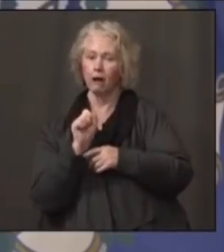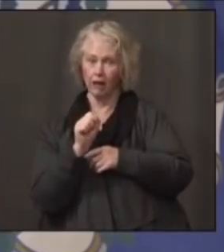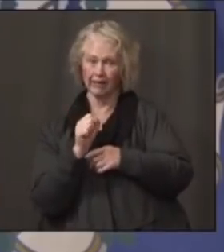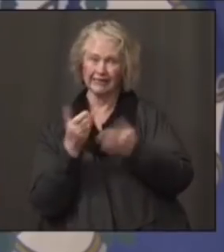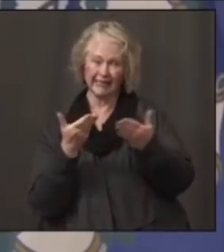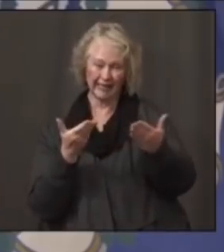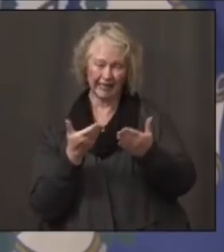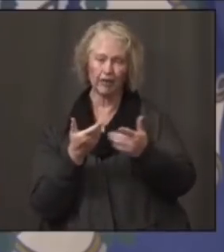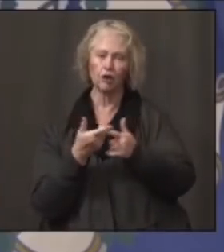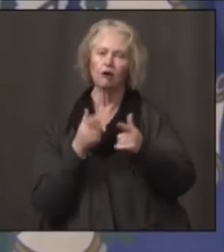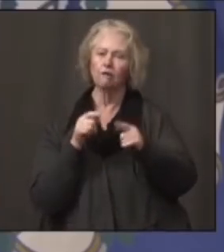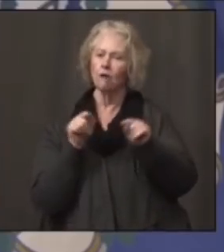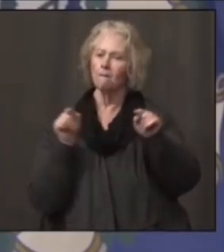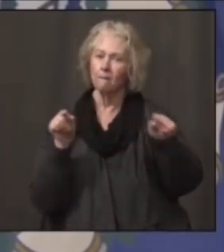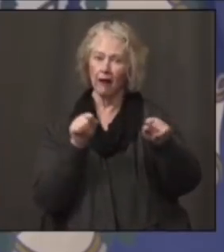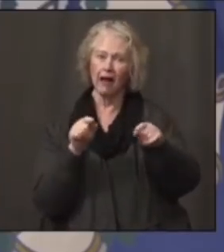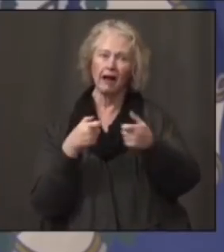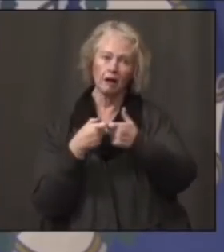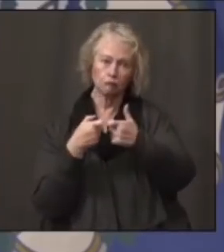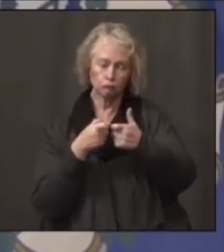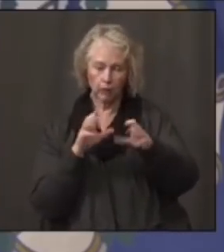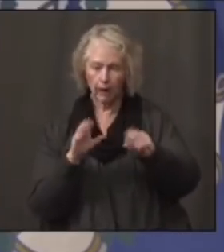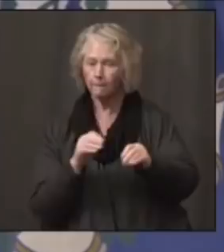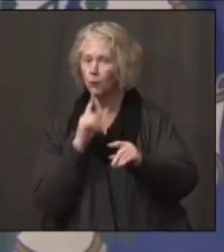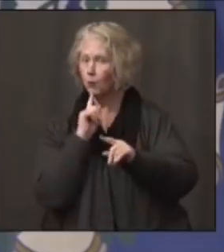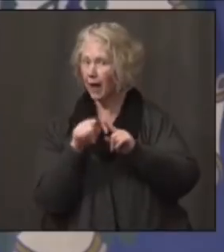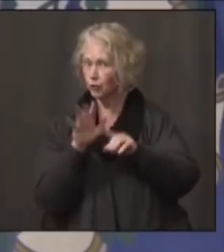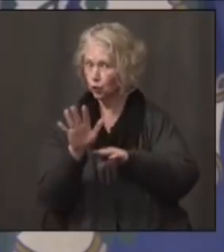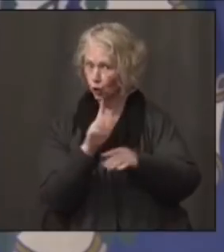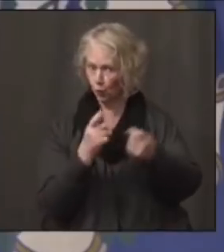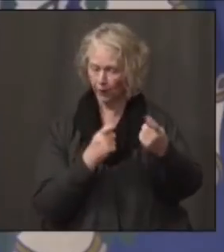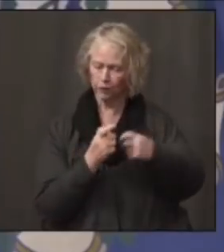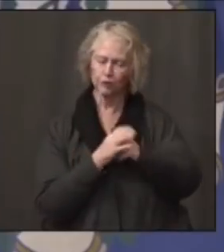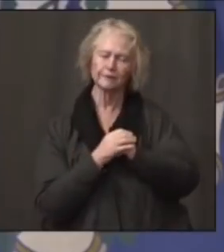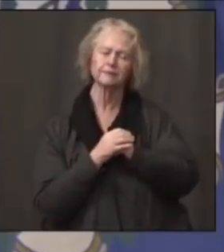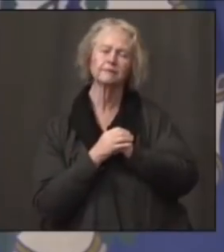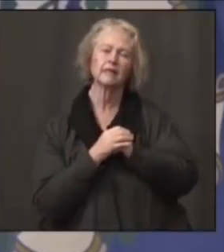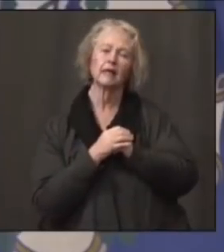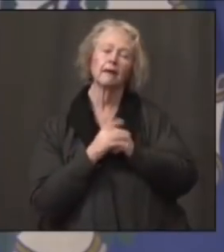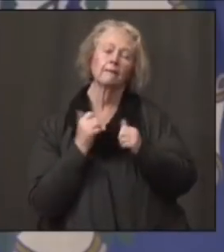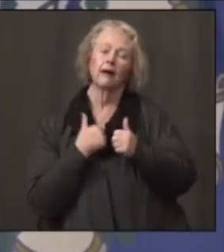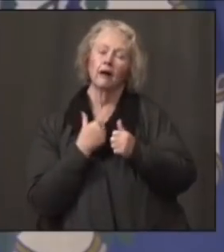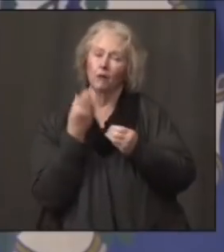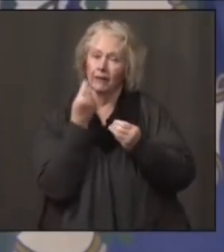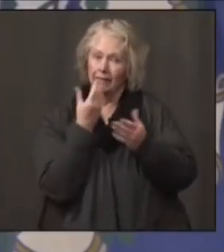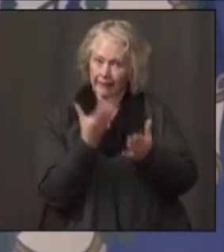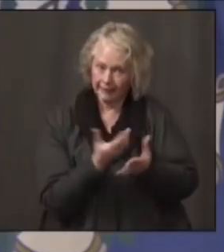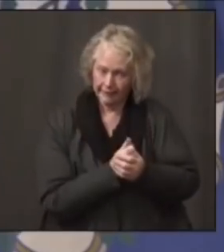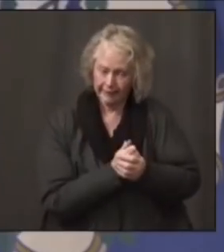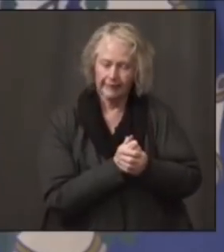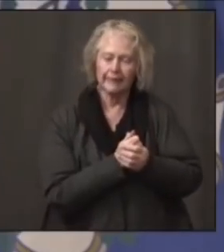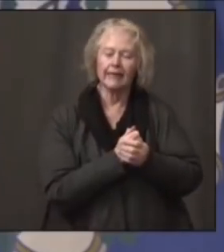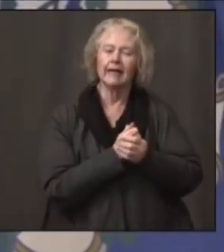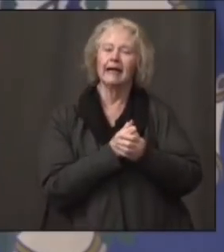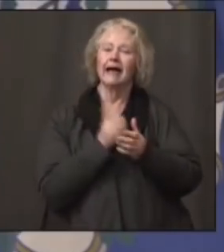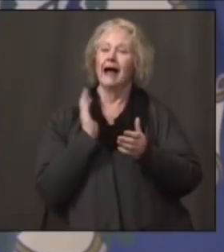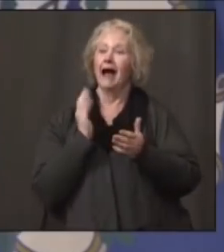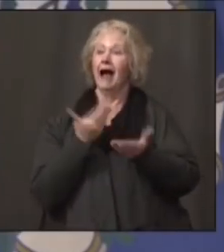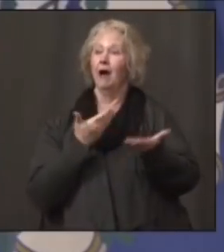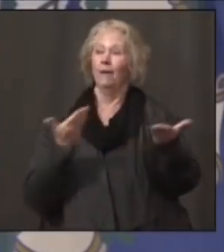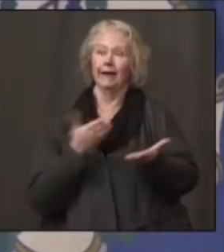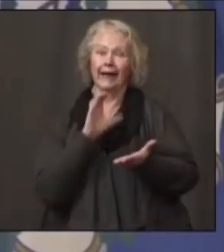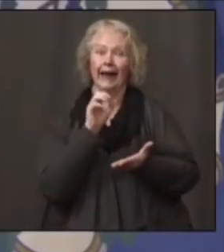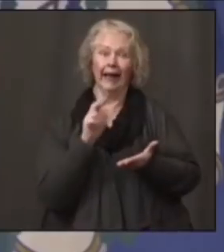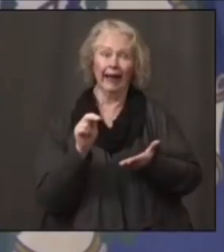to answer any questions you may have. The main update I can give you is our state offices will be